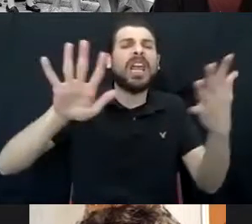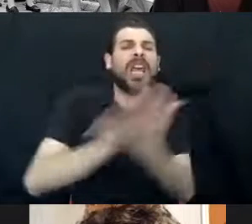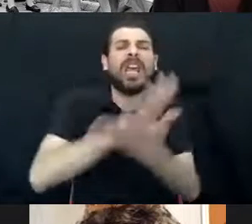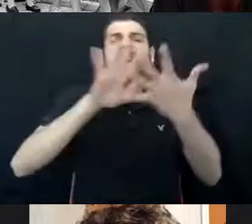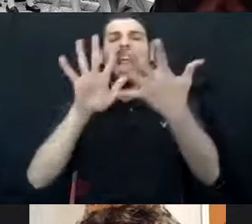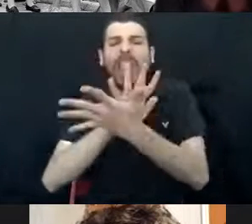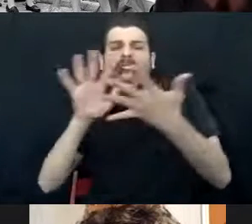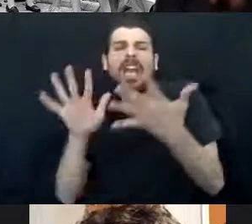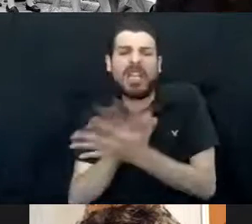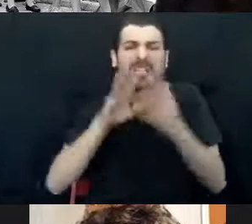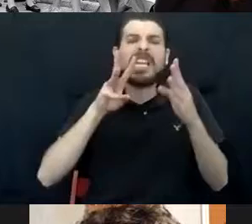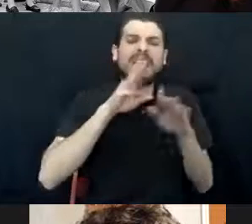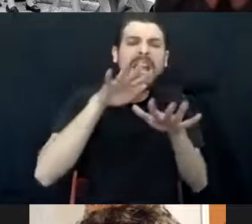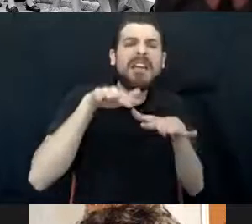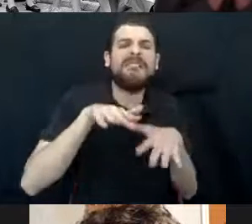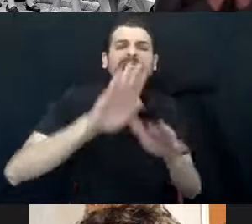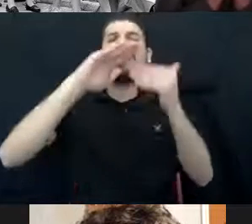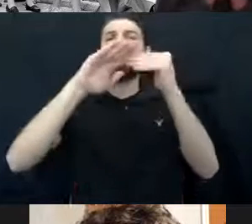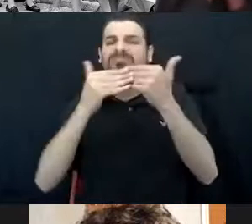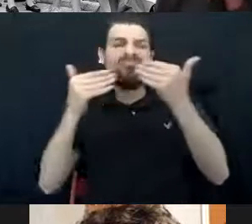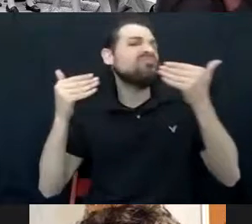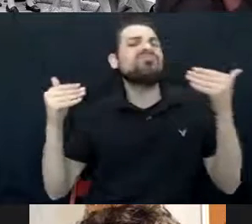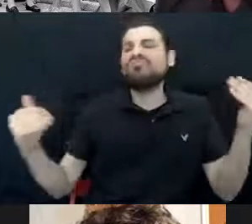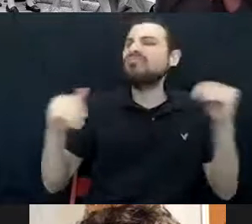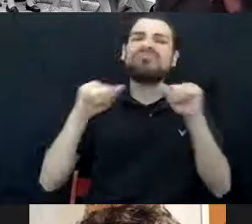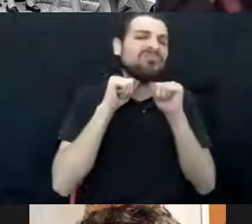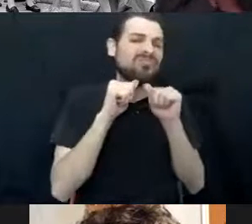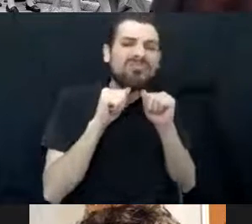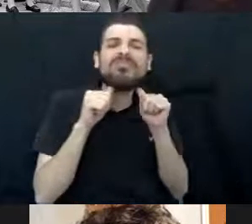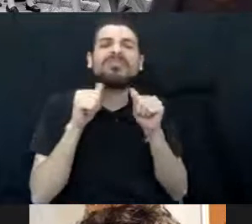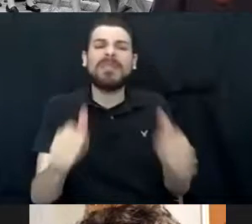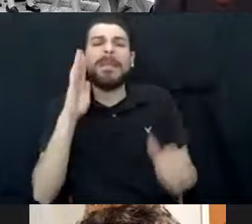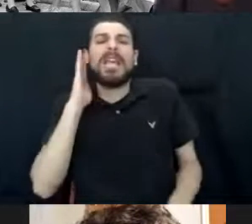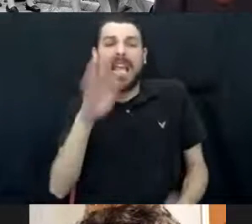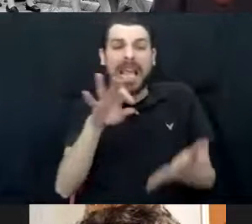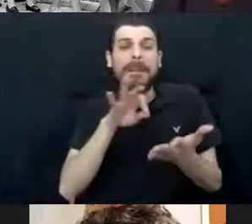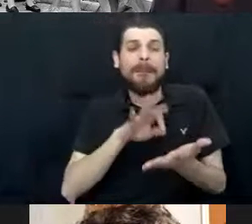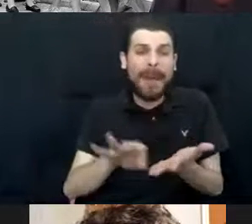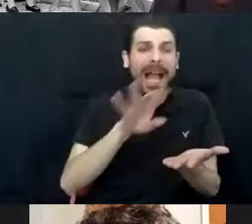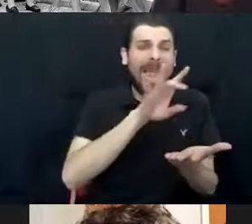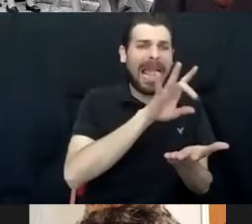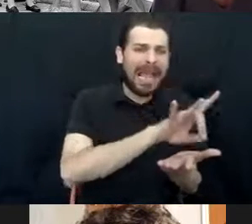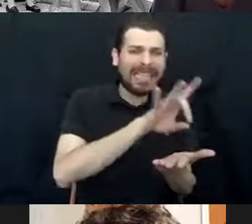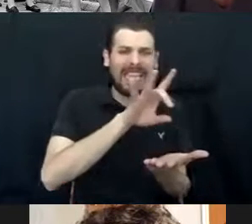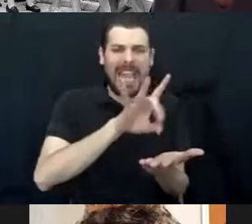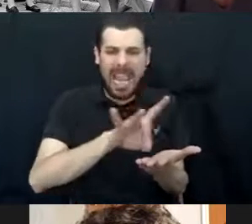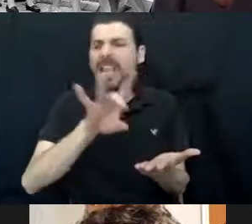Mississippi, it sure ain't heaven. They're gonna count them eight by